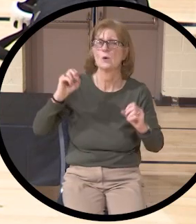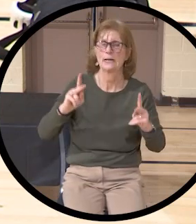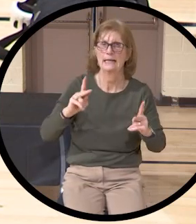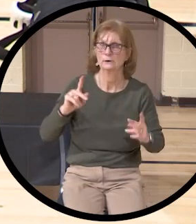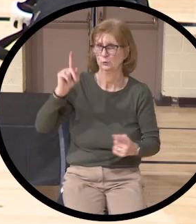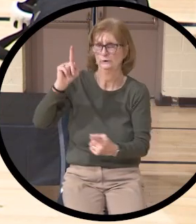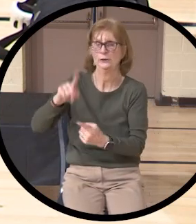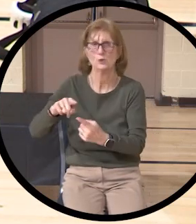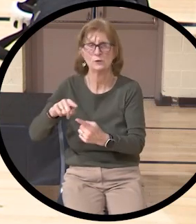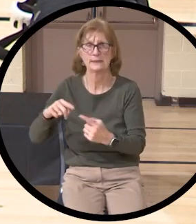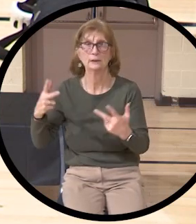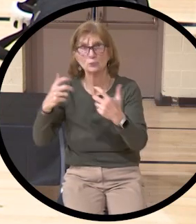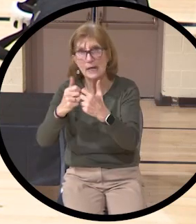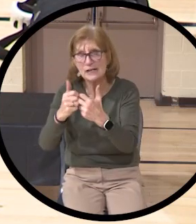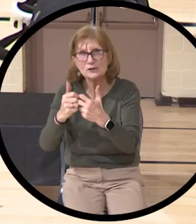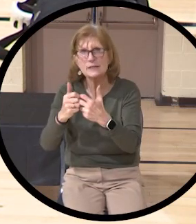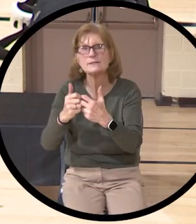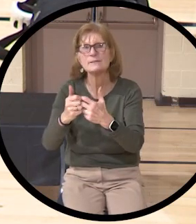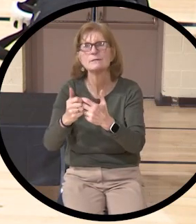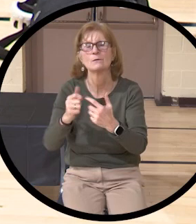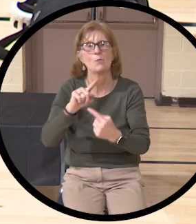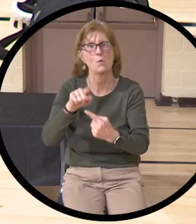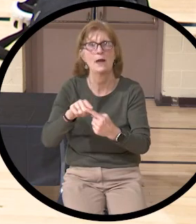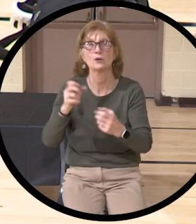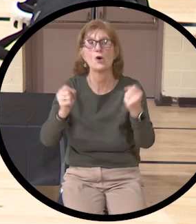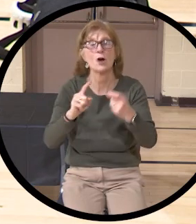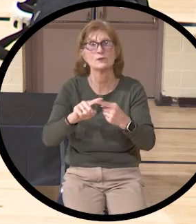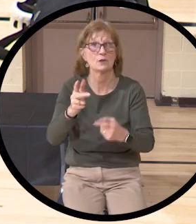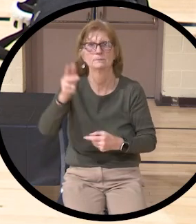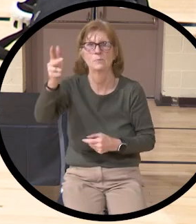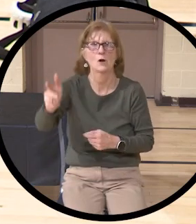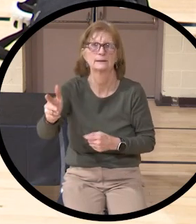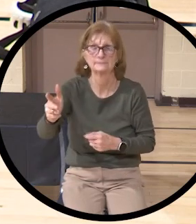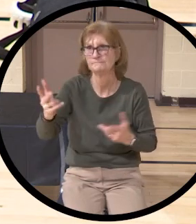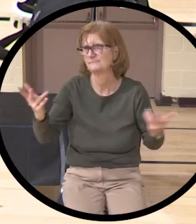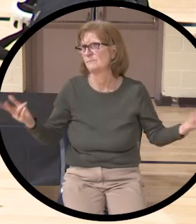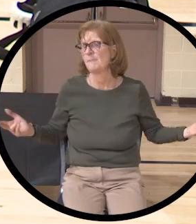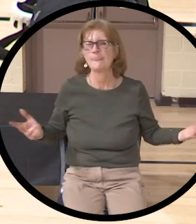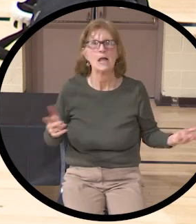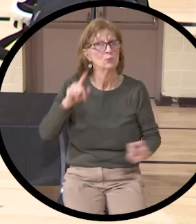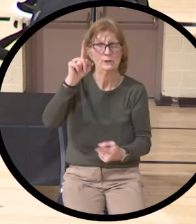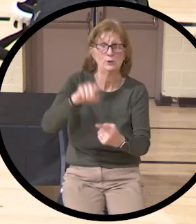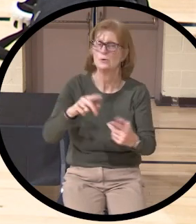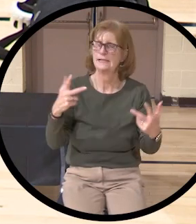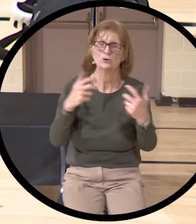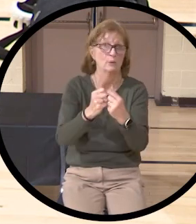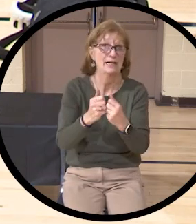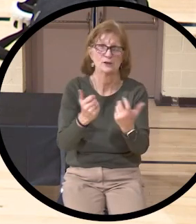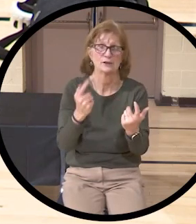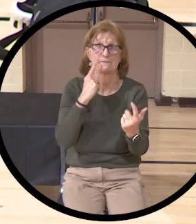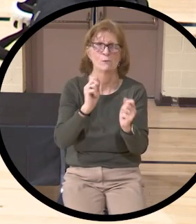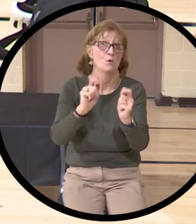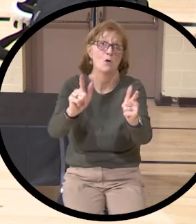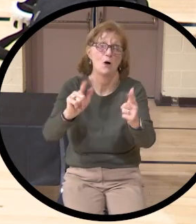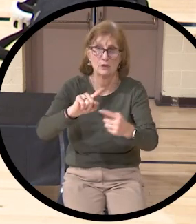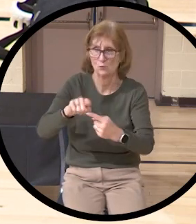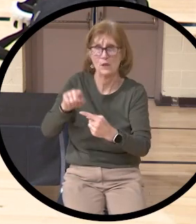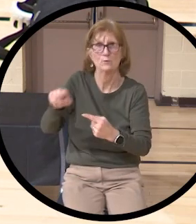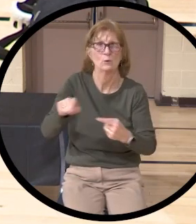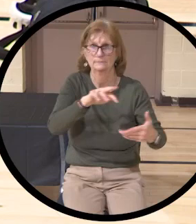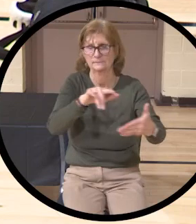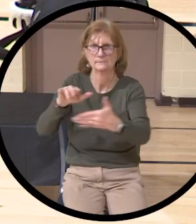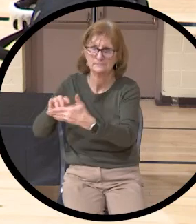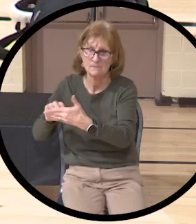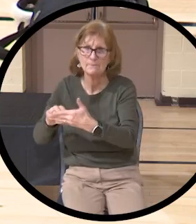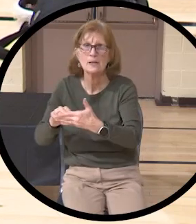with parked cars. I think reducing crashes reduces crashes for everyone. So when we're looking at those left turn